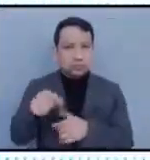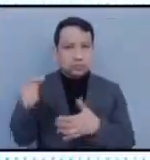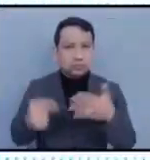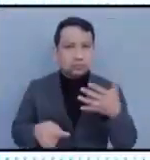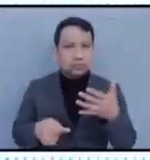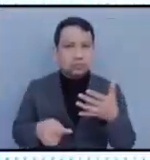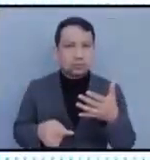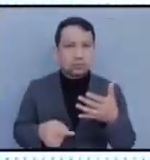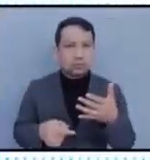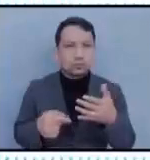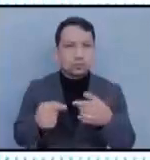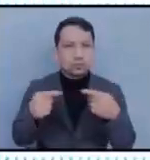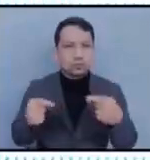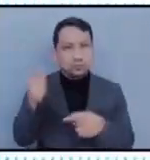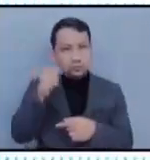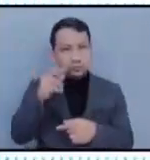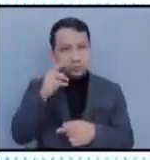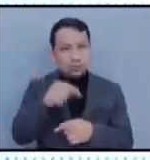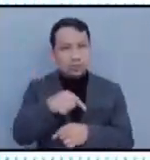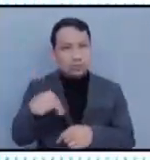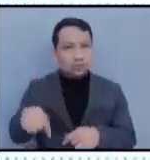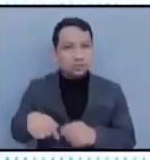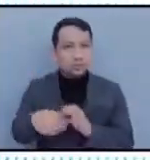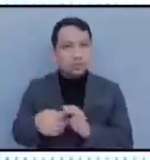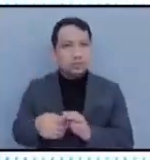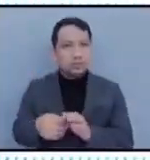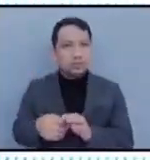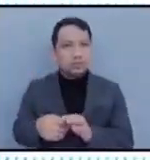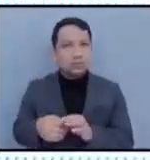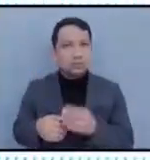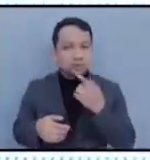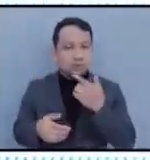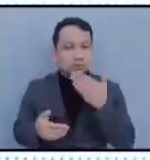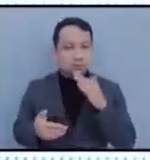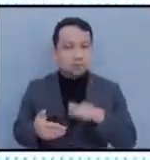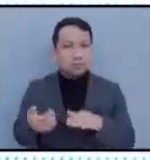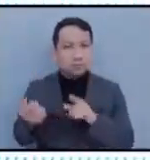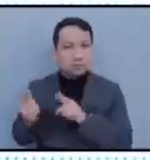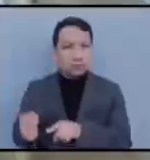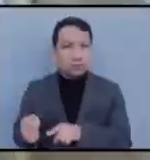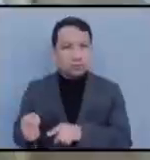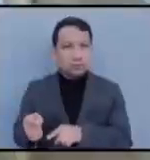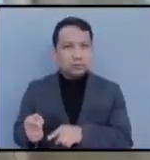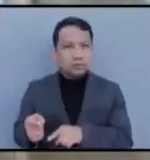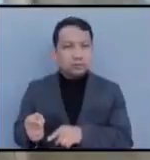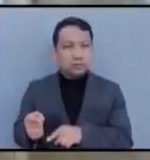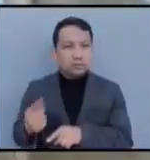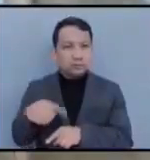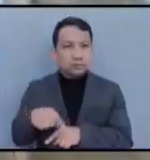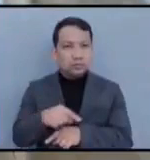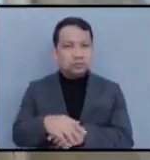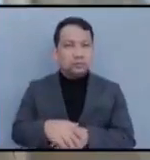against such evil Clause behind the scenes